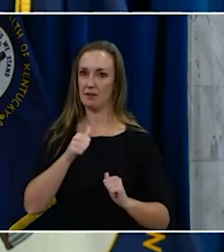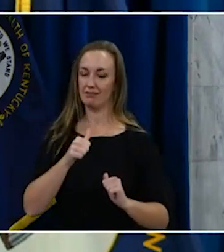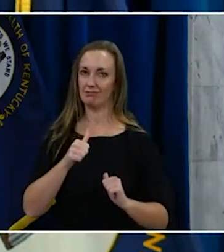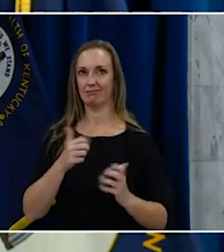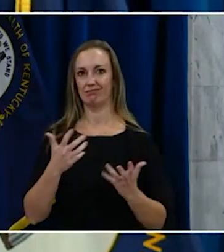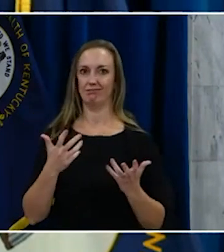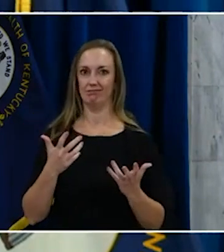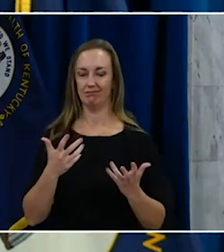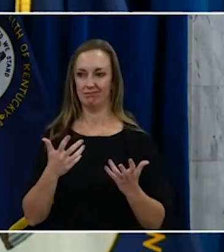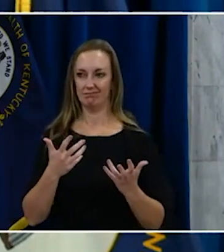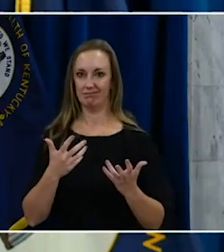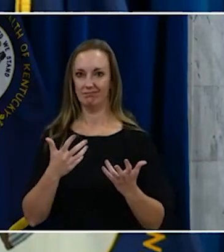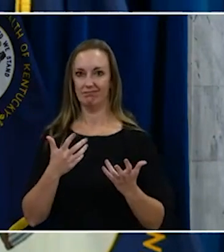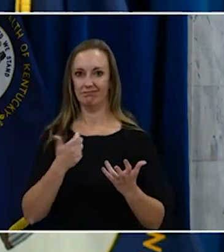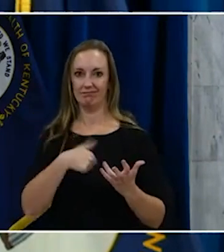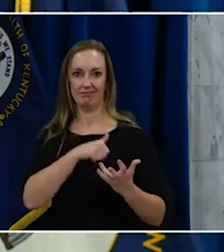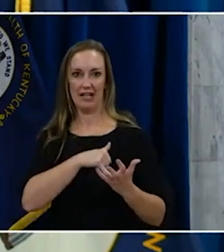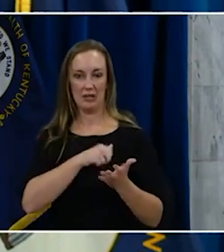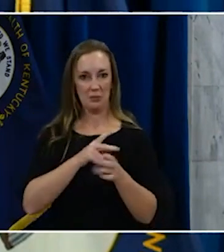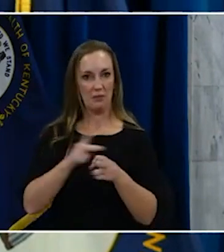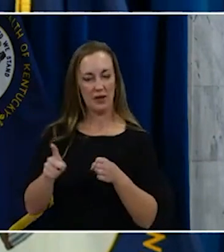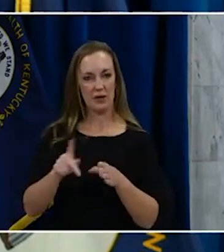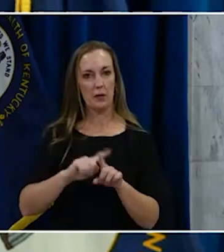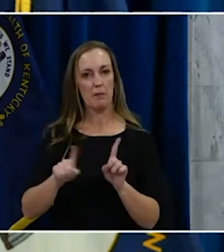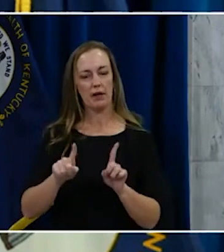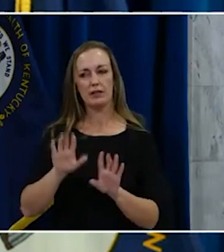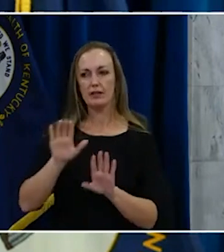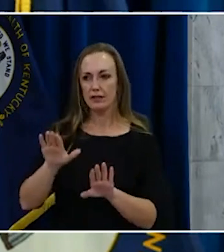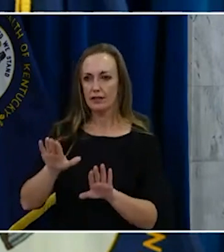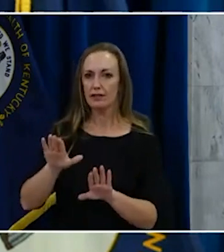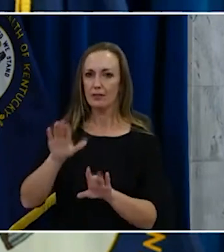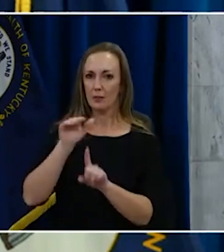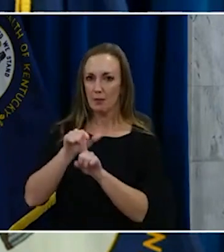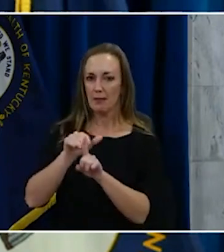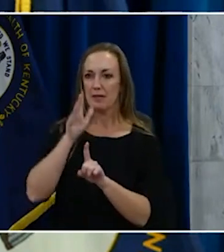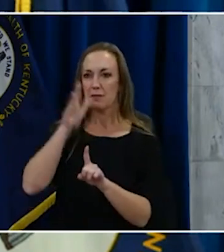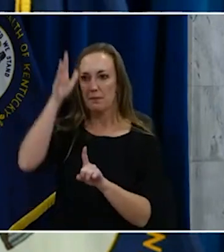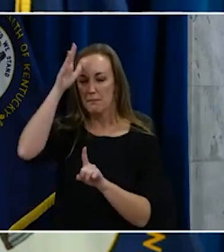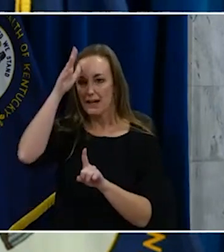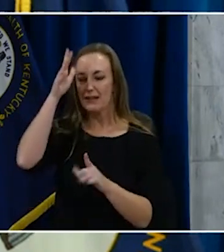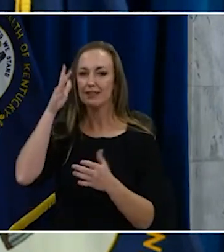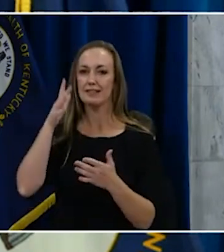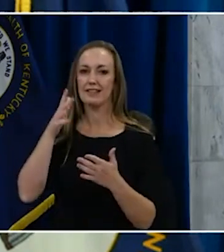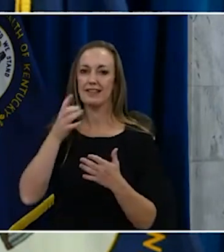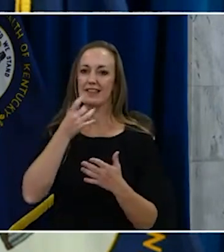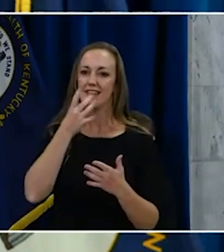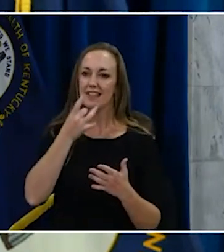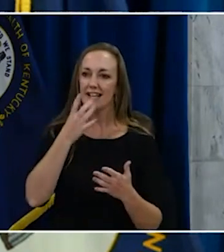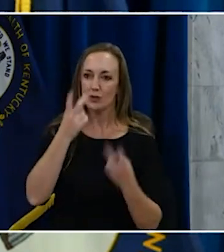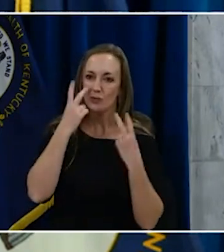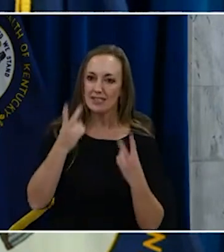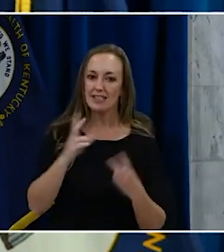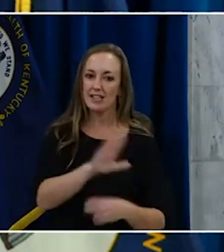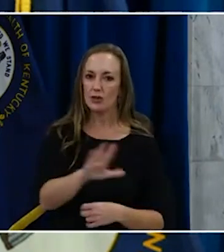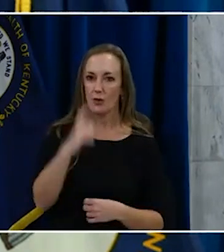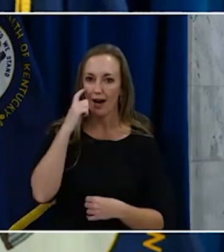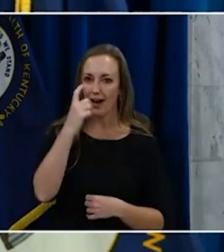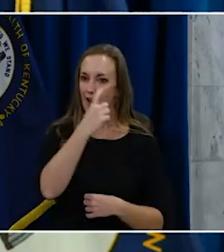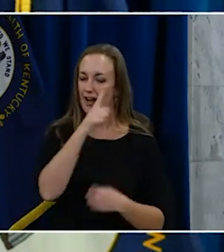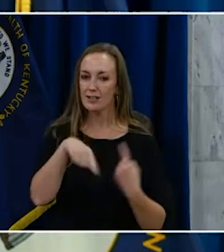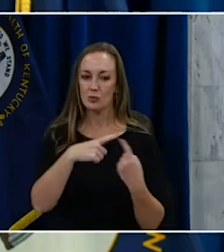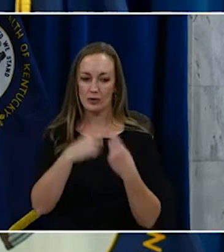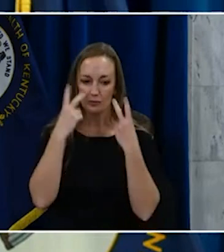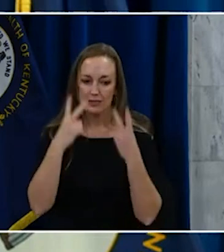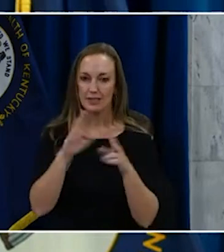but reminding those parents of the lights that you see in the eyes, the days that you meet them, and the